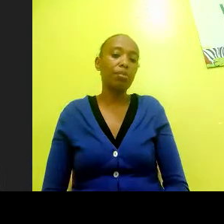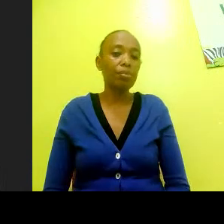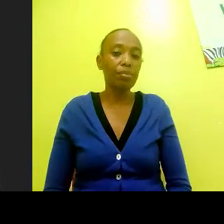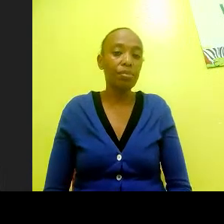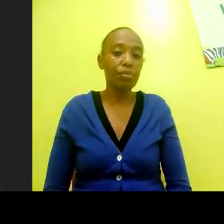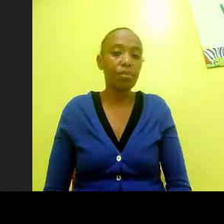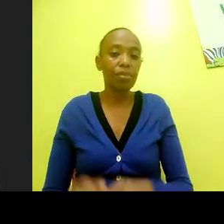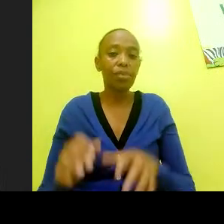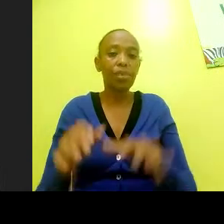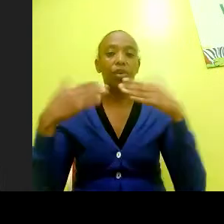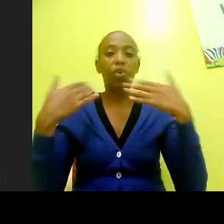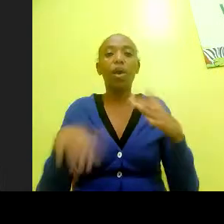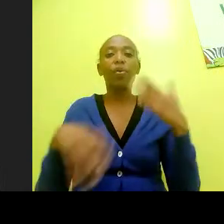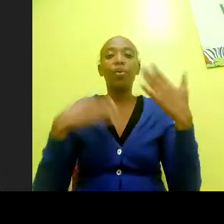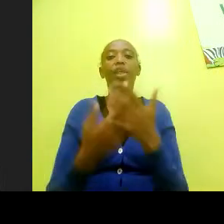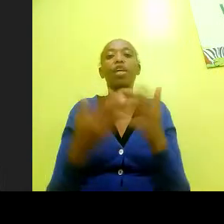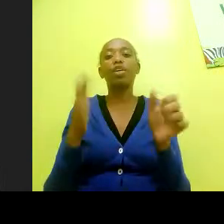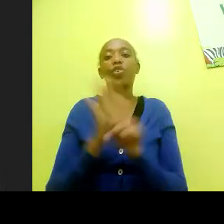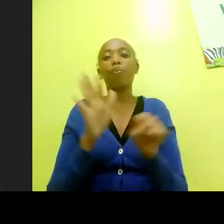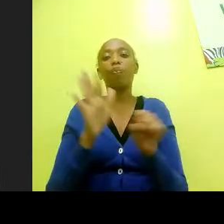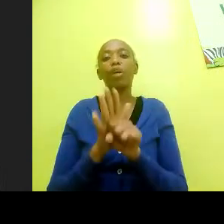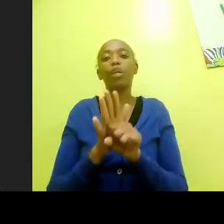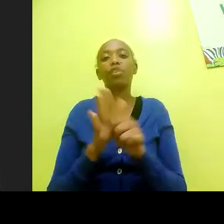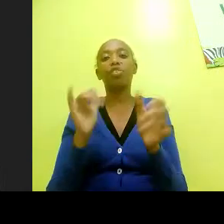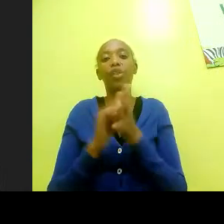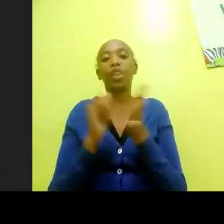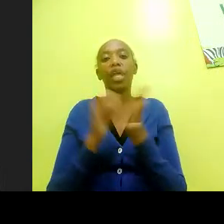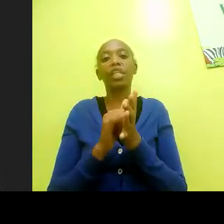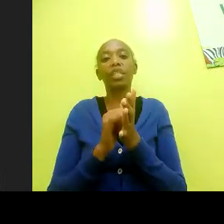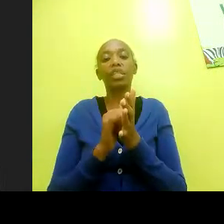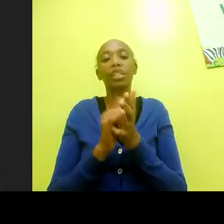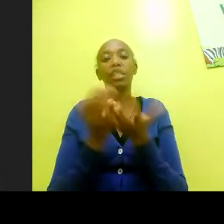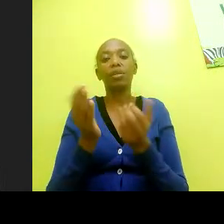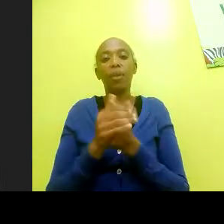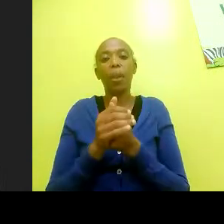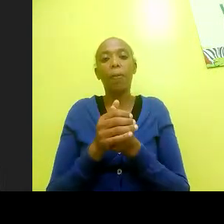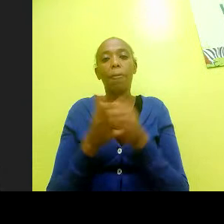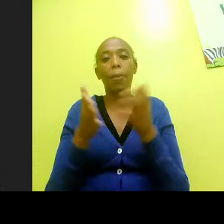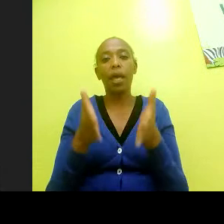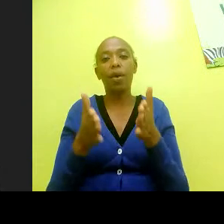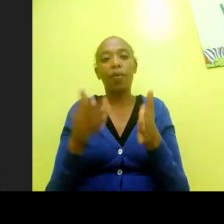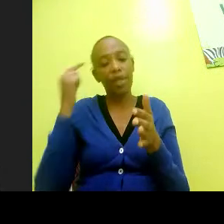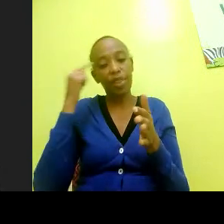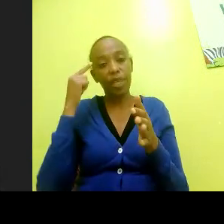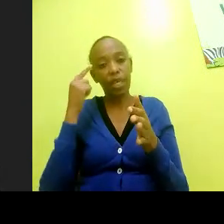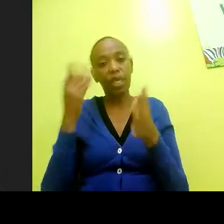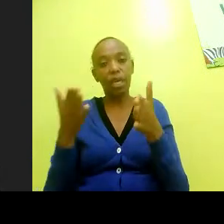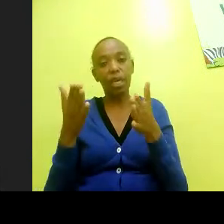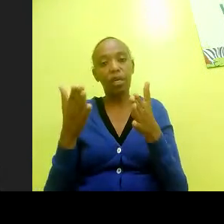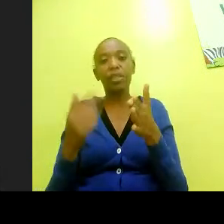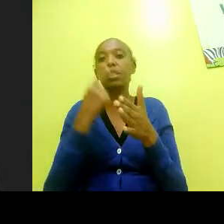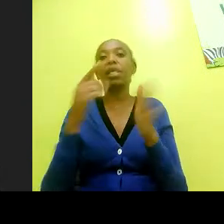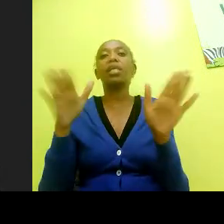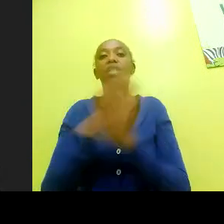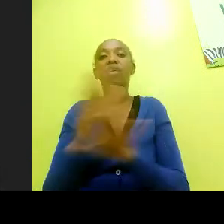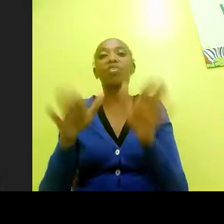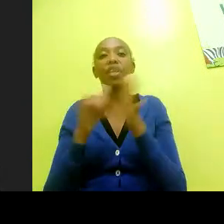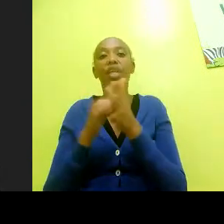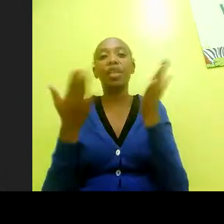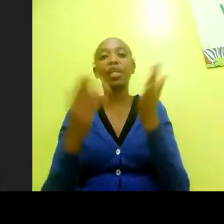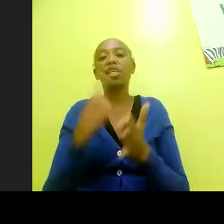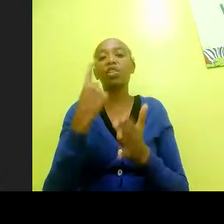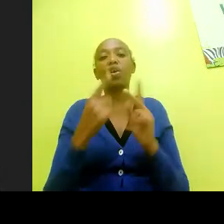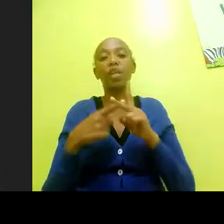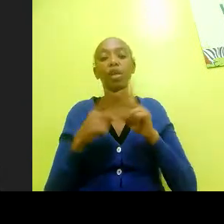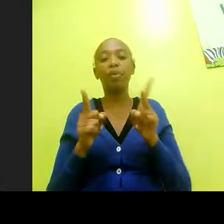Wow, thank you so much for that, Odette. I think it goes to say it all, that this is just the beginning